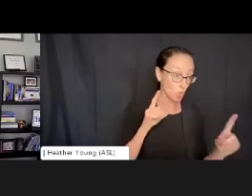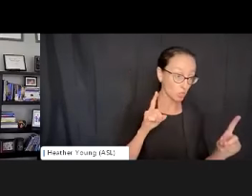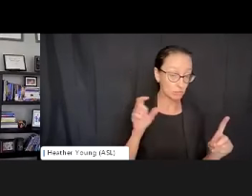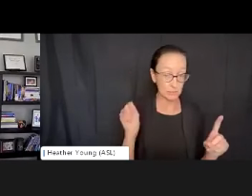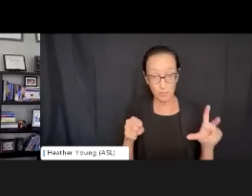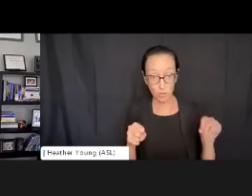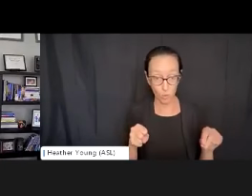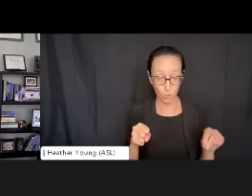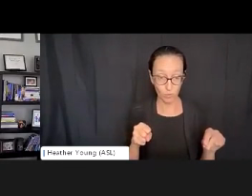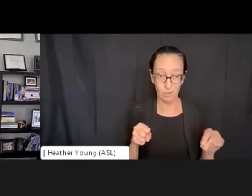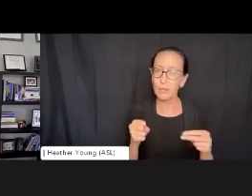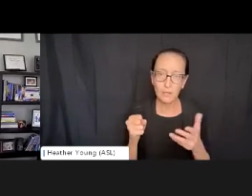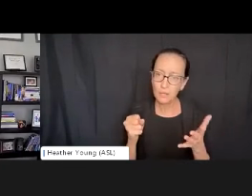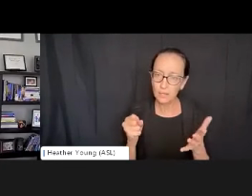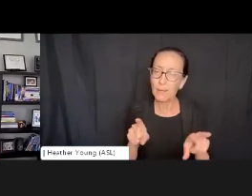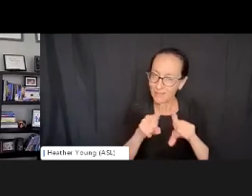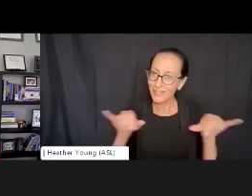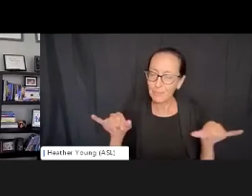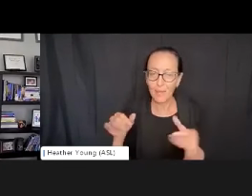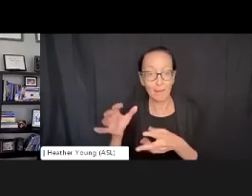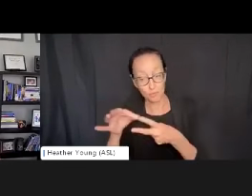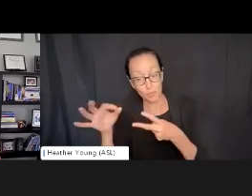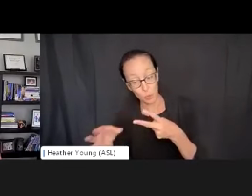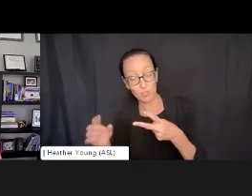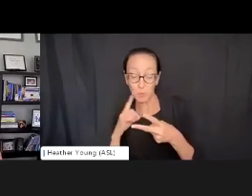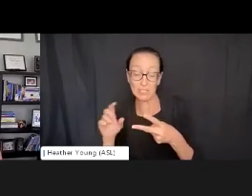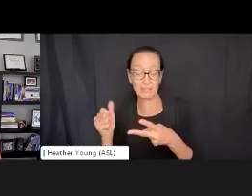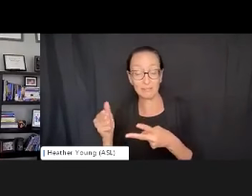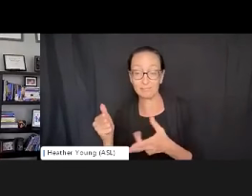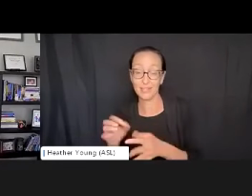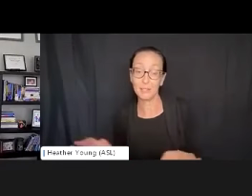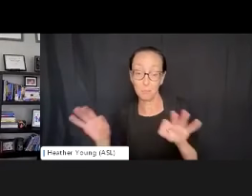choice matters in how well an intervention, how effective it can be too. So